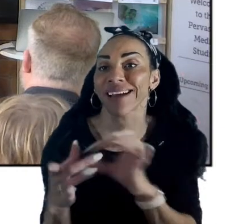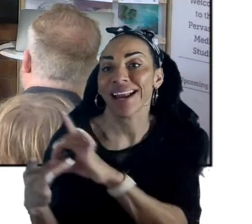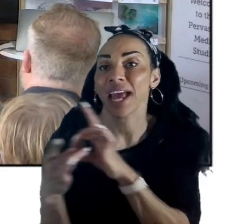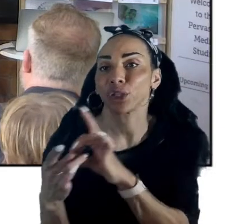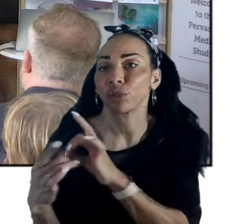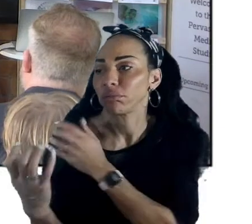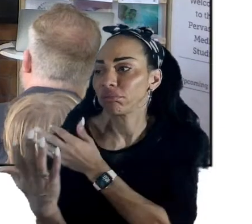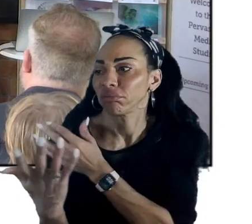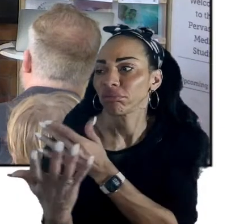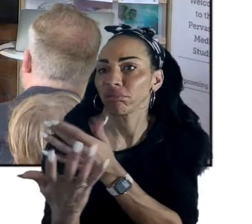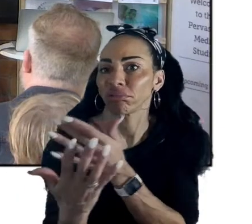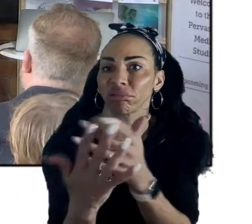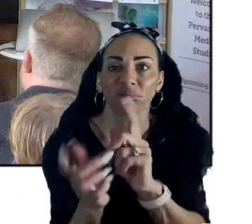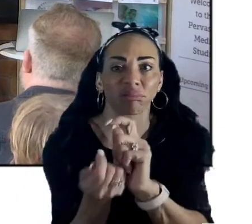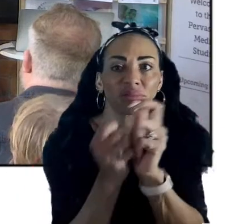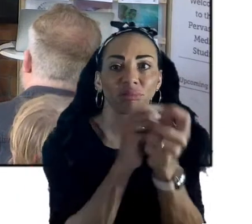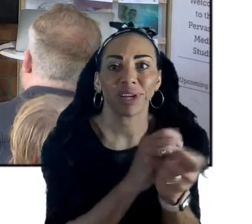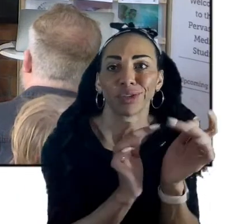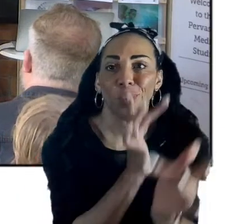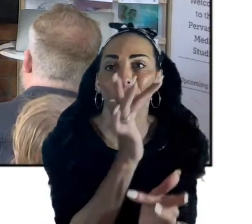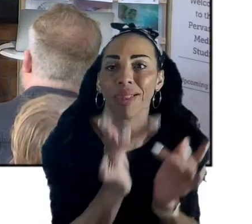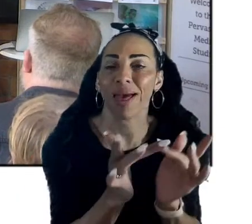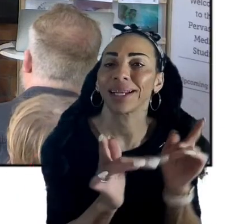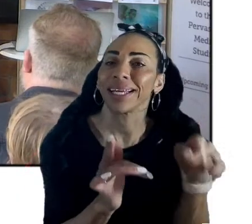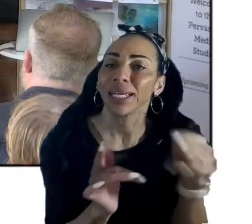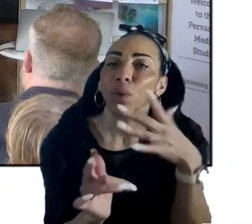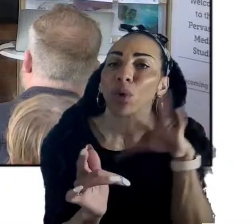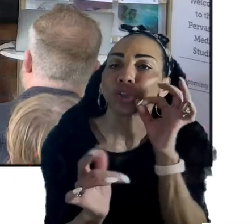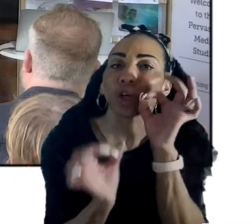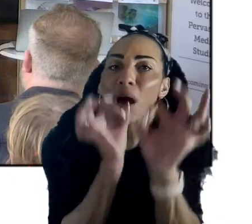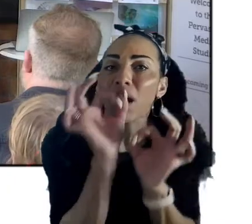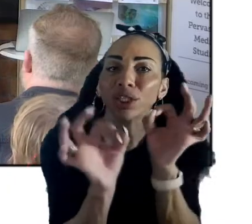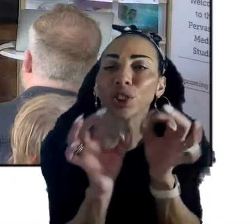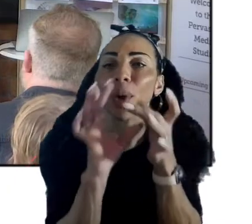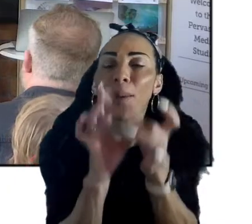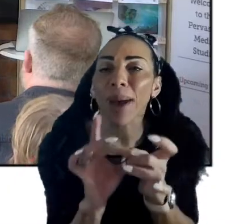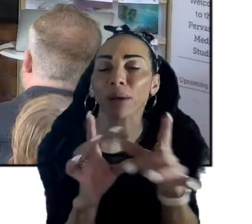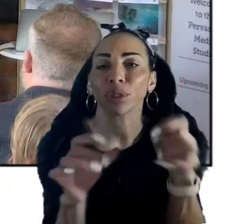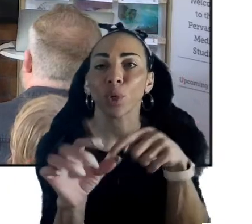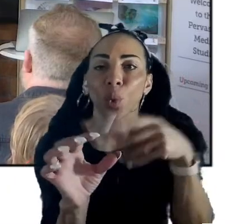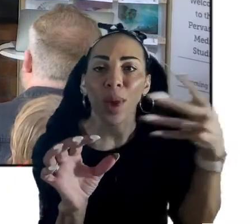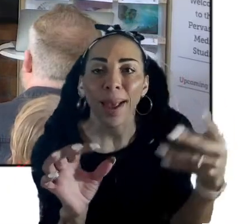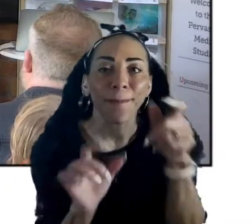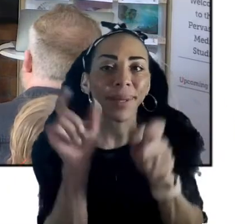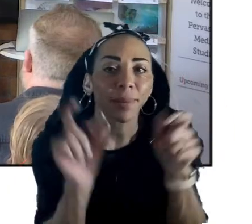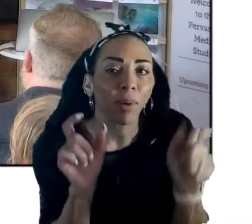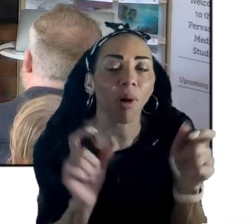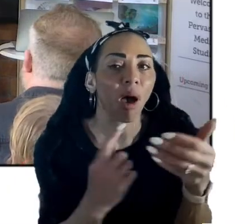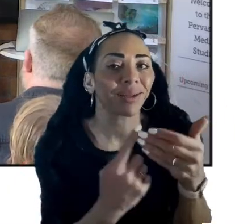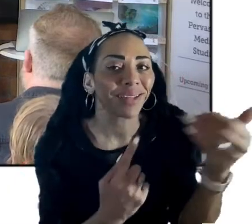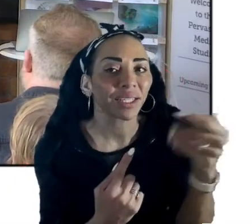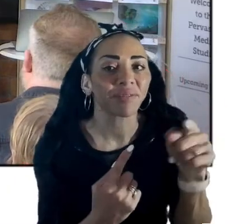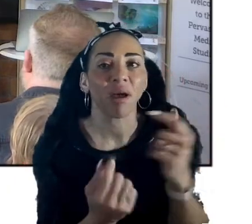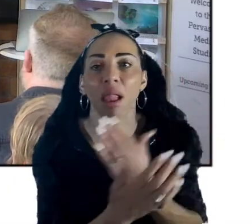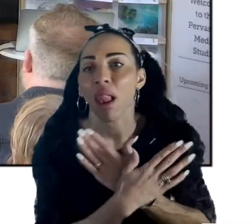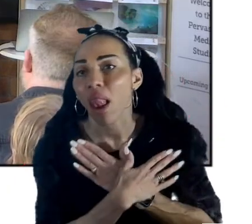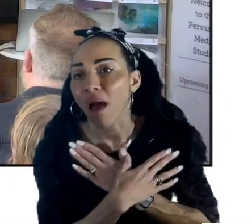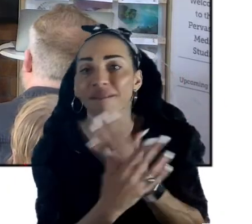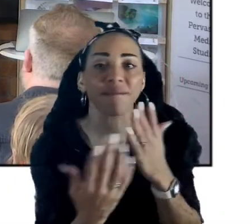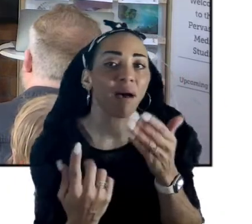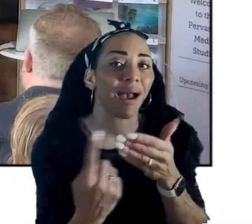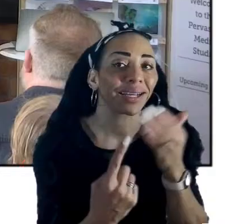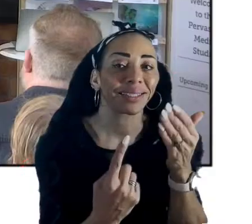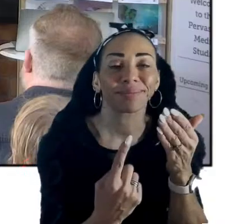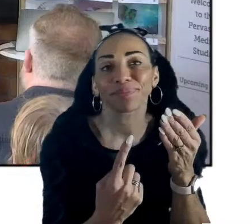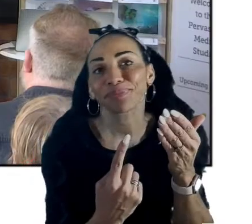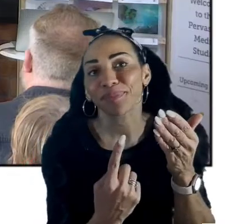in today's talk, he's inviting us to consider how queer people navigate love, desire, and identity in an age of constant connectivity.